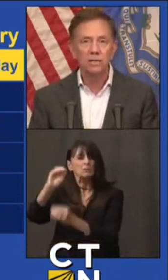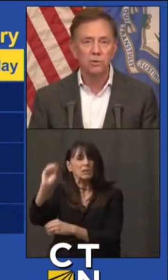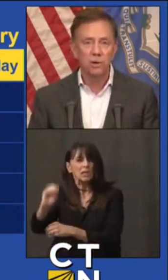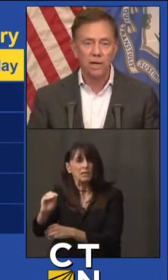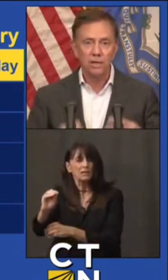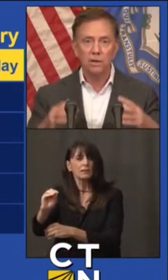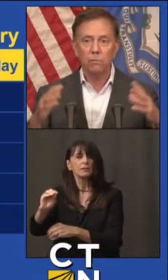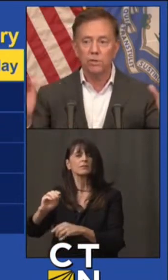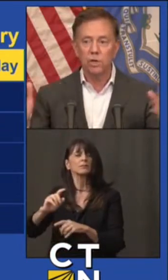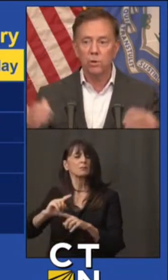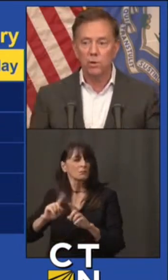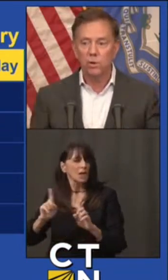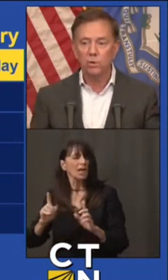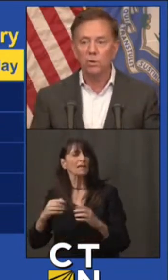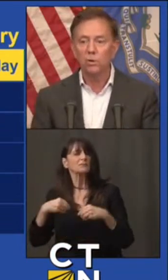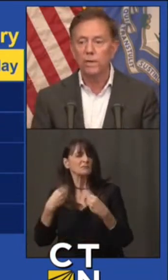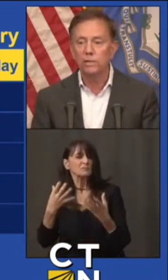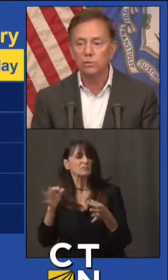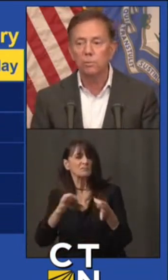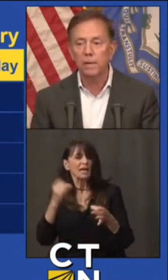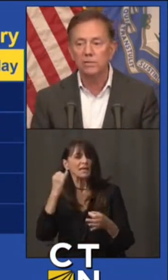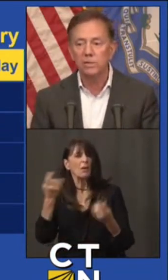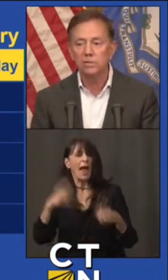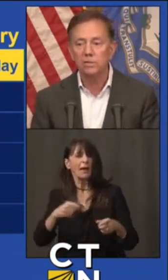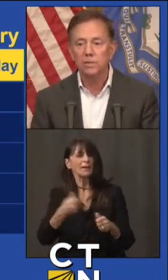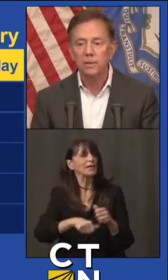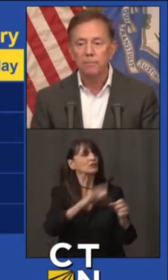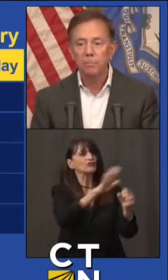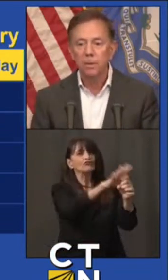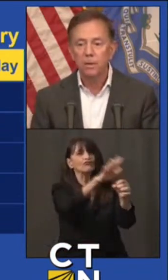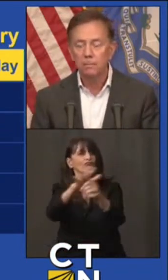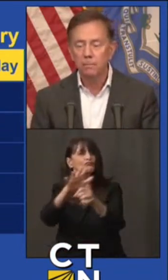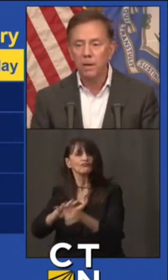gives you an idea of what's going on a regional basis.